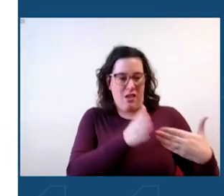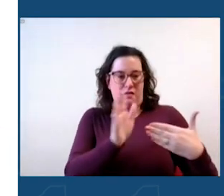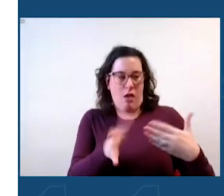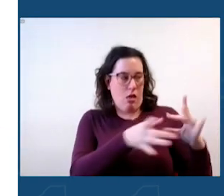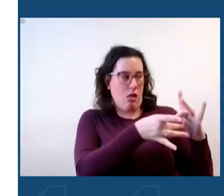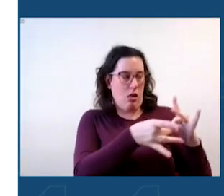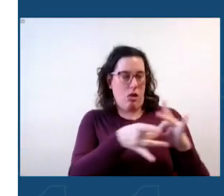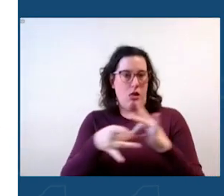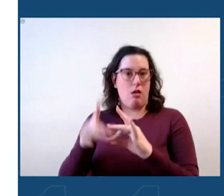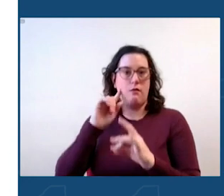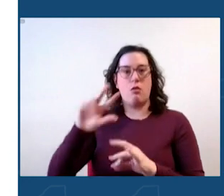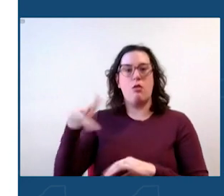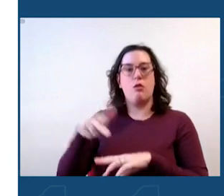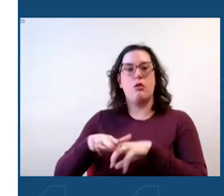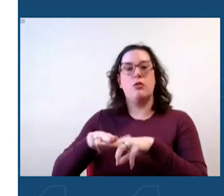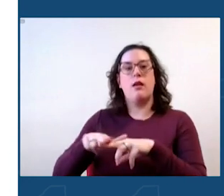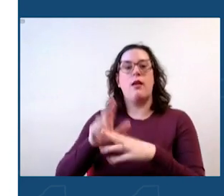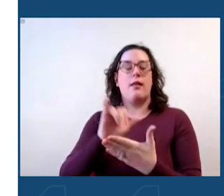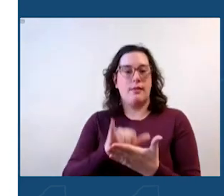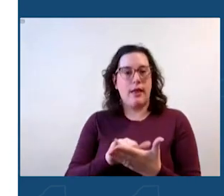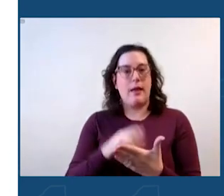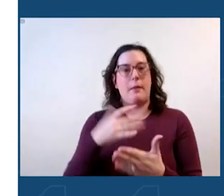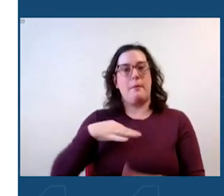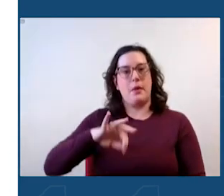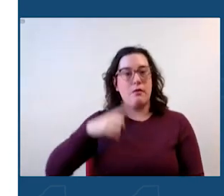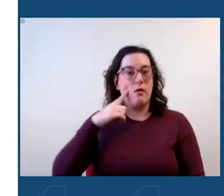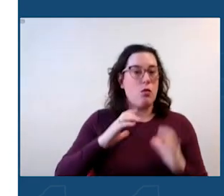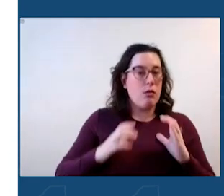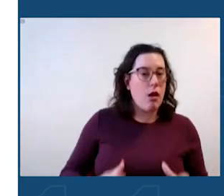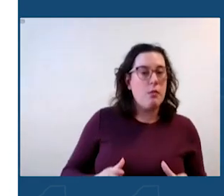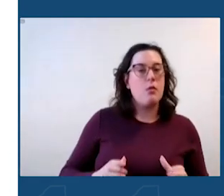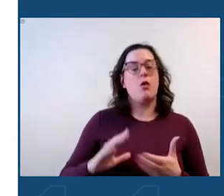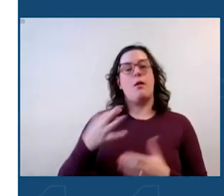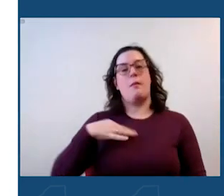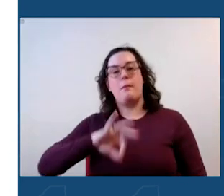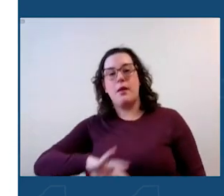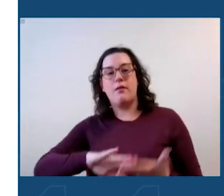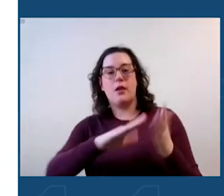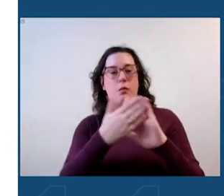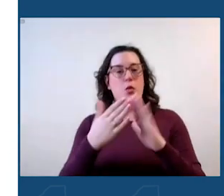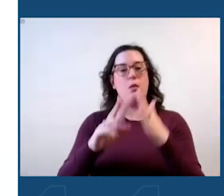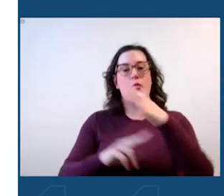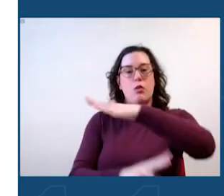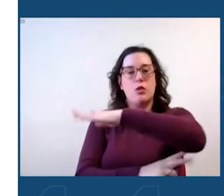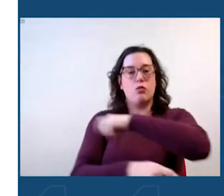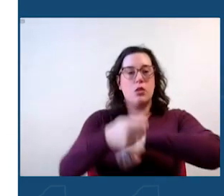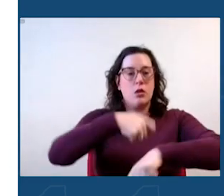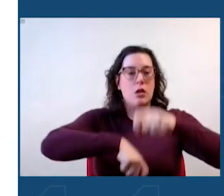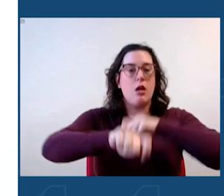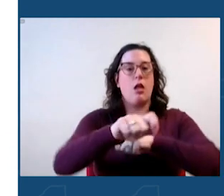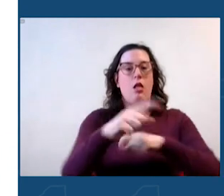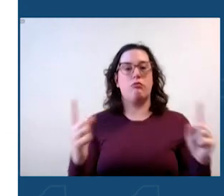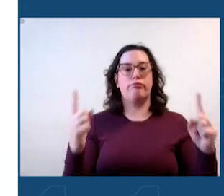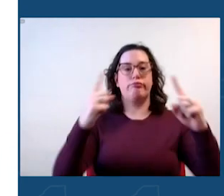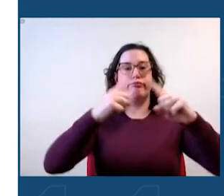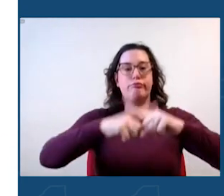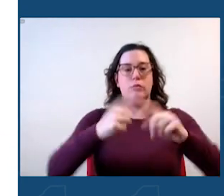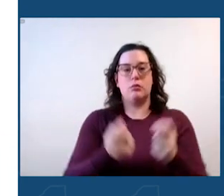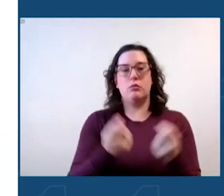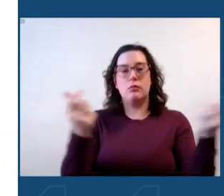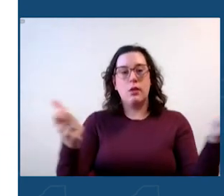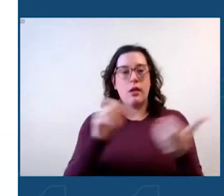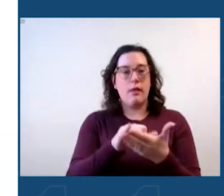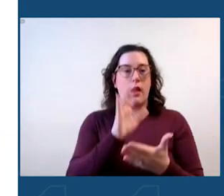there's been a benefit to our customers and to our communities. Bridge replacements, grade crossing eliminations that have reduced events that cause